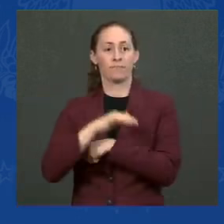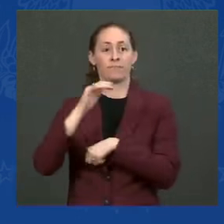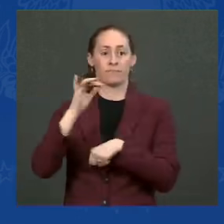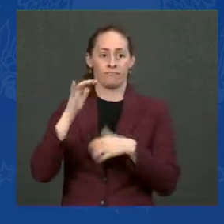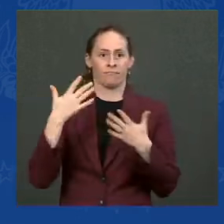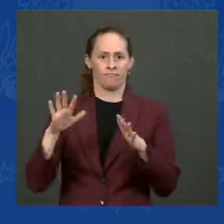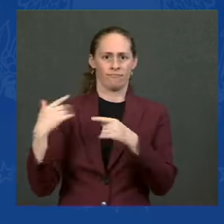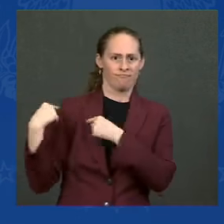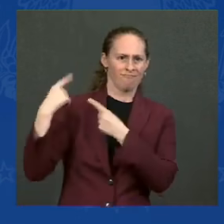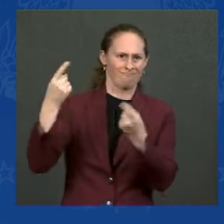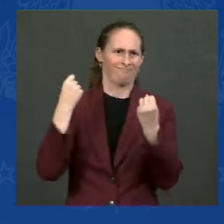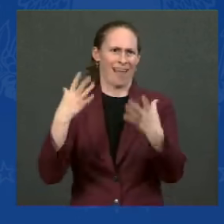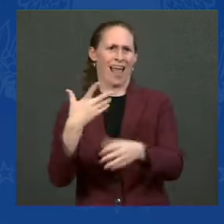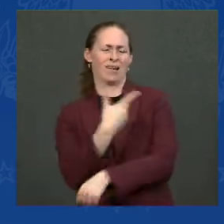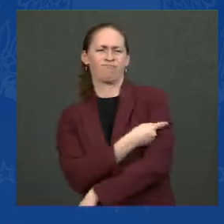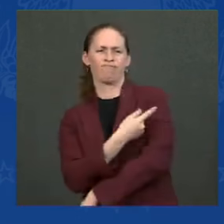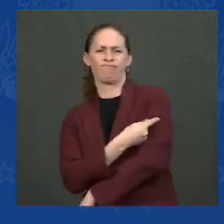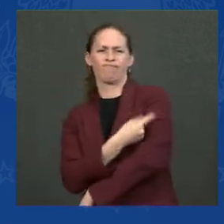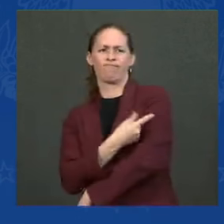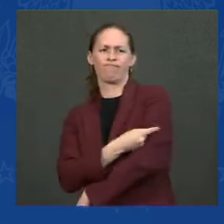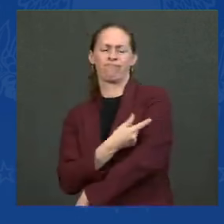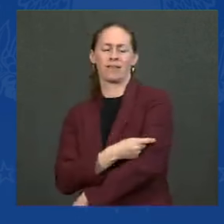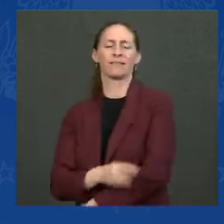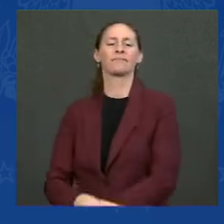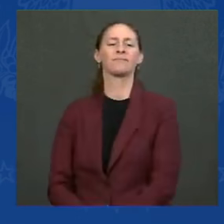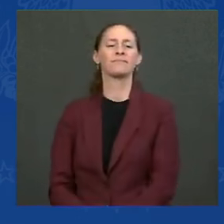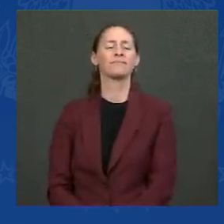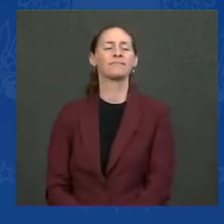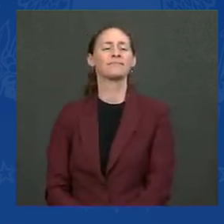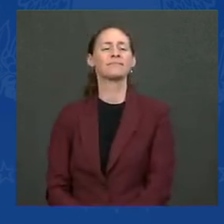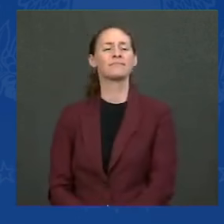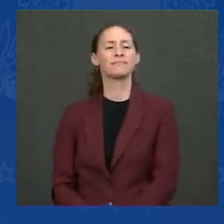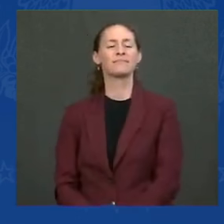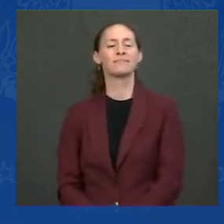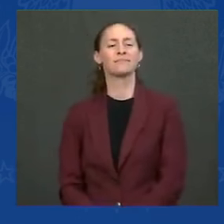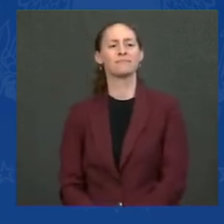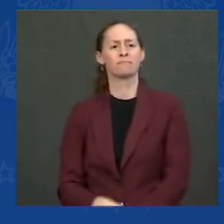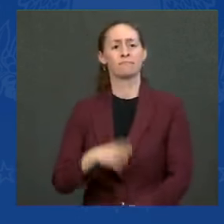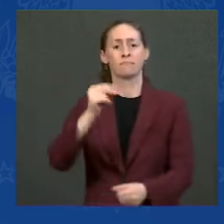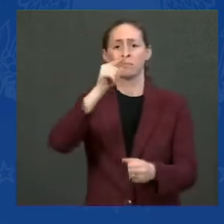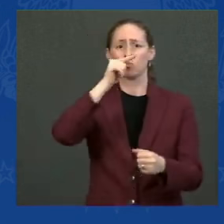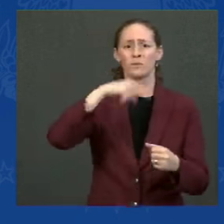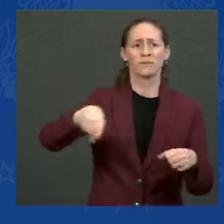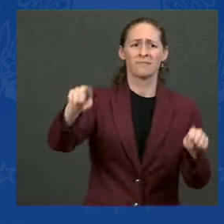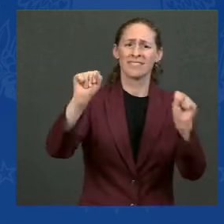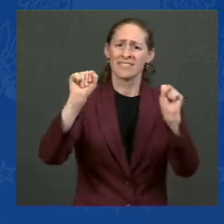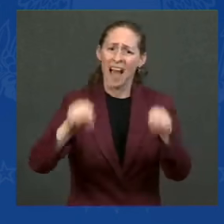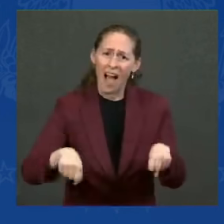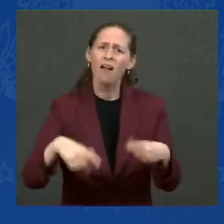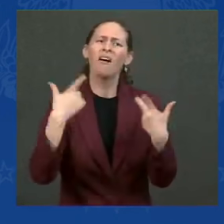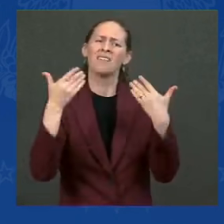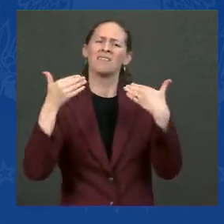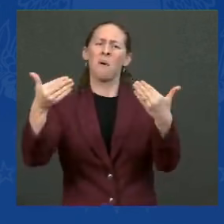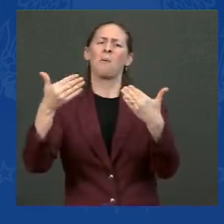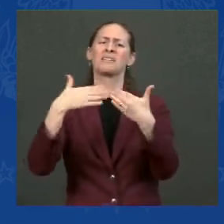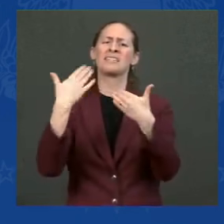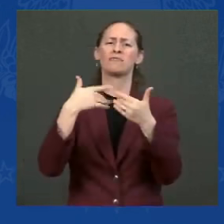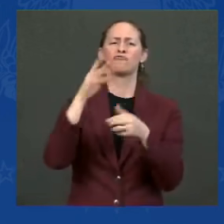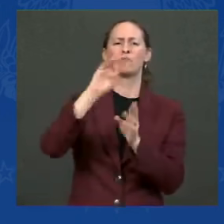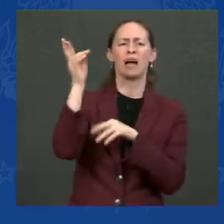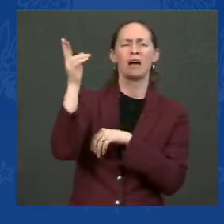been around. Second, we made everyone eligible to get a vaccination and made it easy and convenient for them to find a place to get vaccinated,